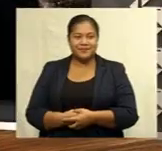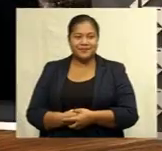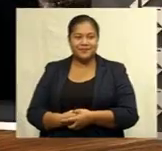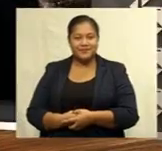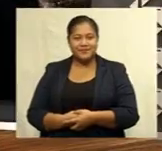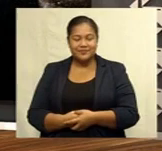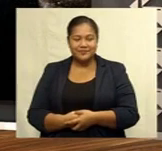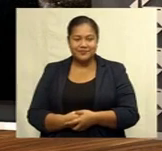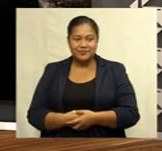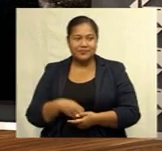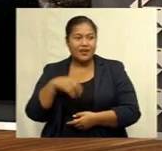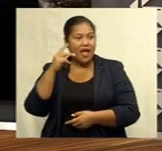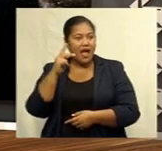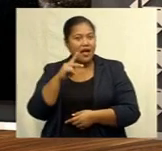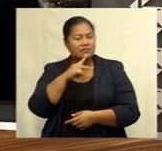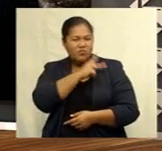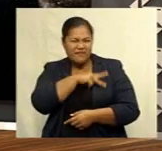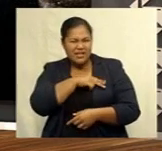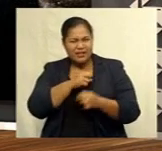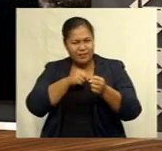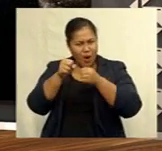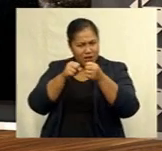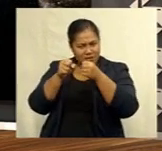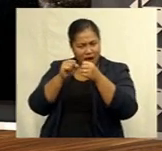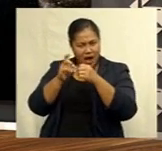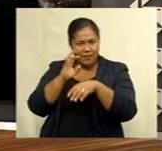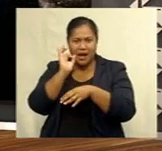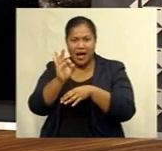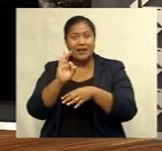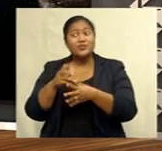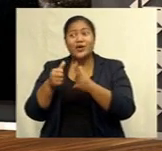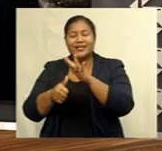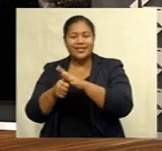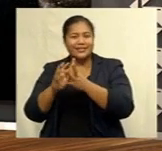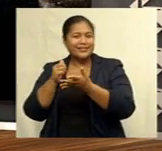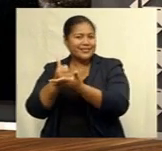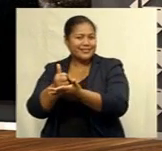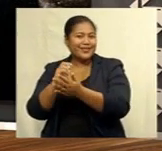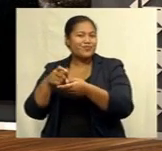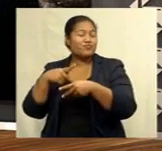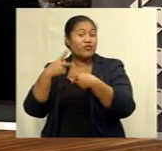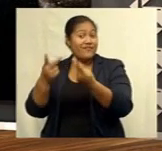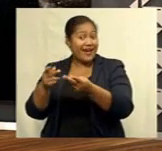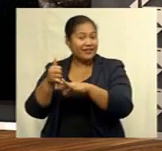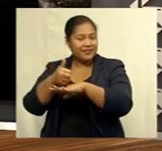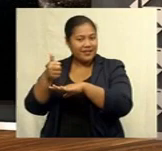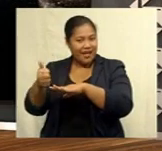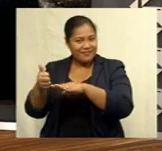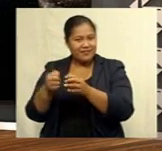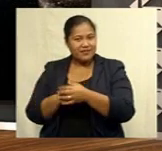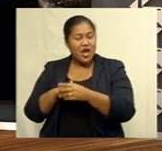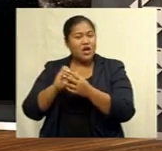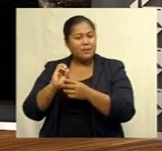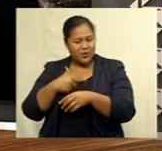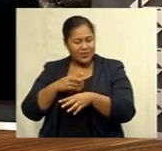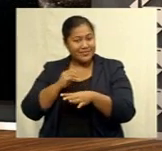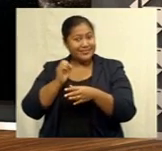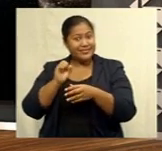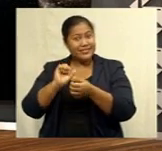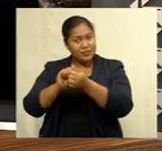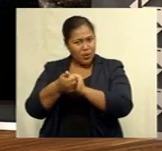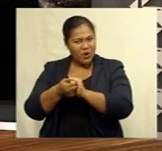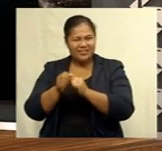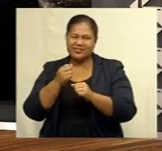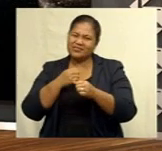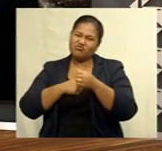Sports. Professional boxers are being urged to access the assistance provided by government as the sport struggles to stay afloat during